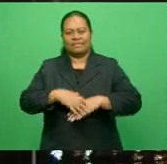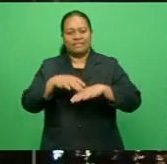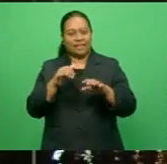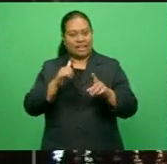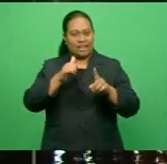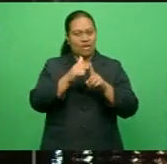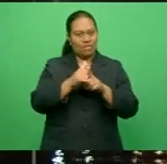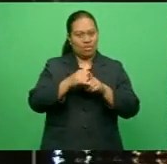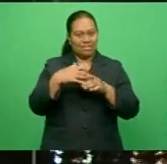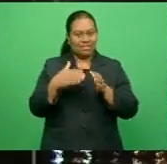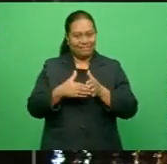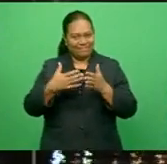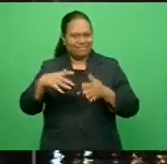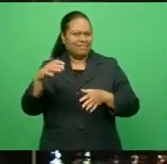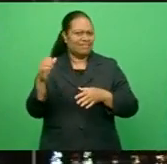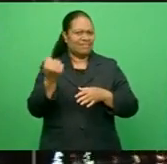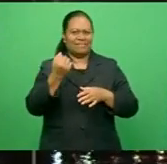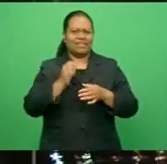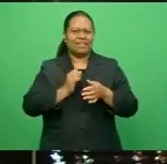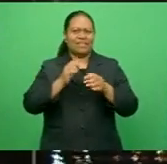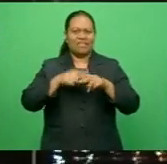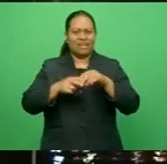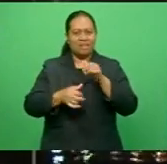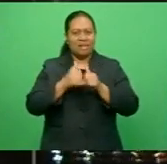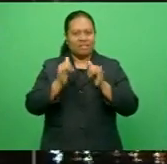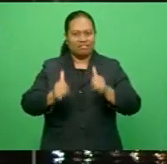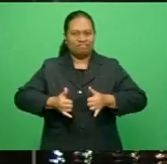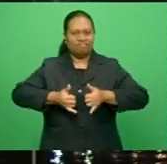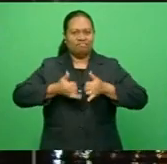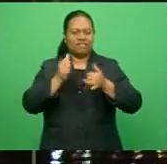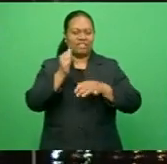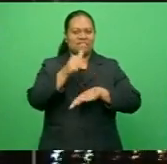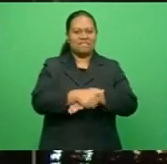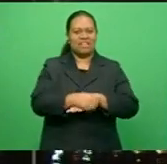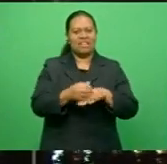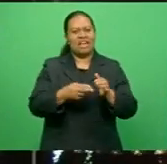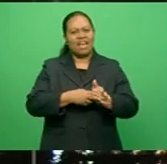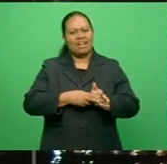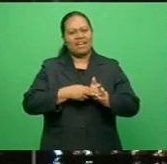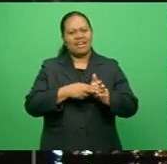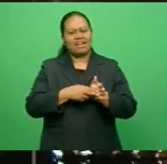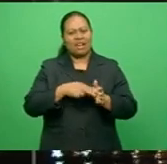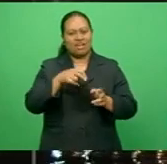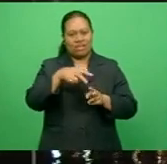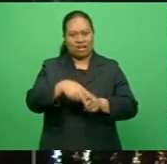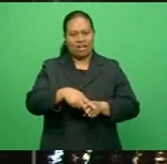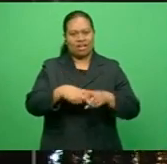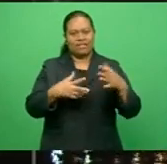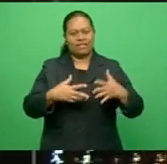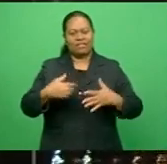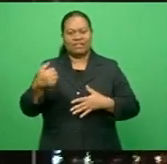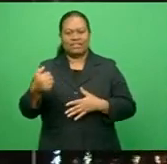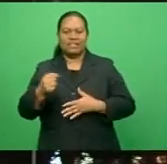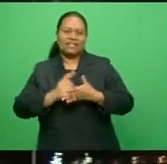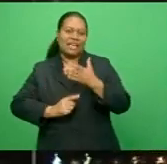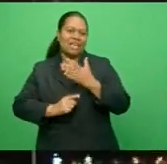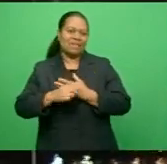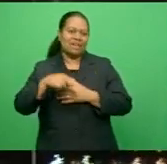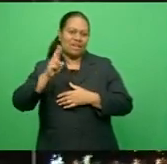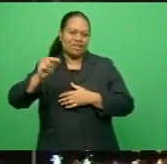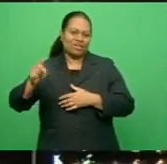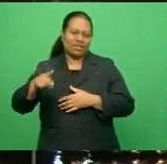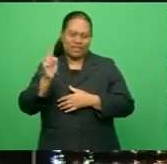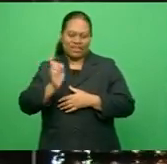Namosi has successfully defended the Fairbrother Sullivan Trophy following their 15-6 win over Nandronga at Ratadakambao Park